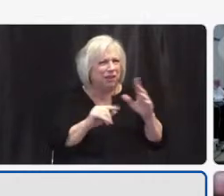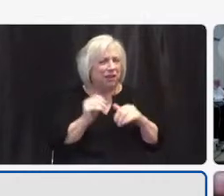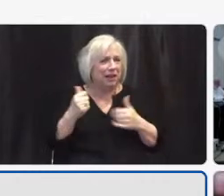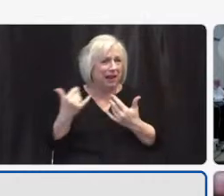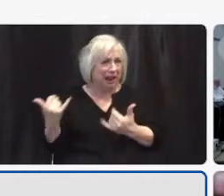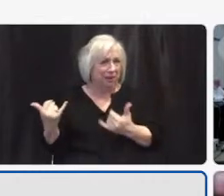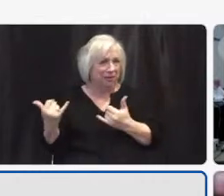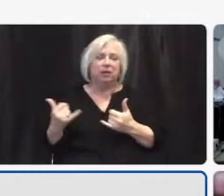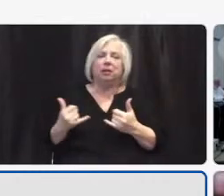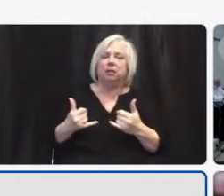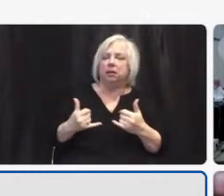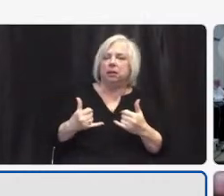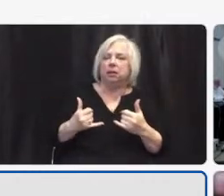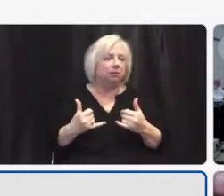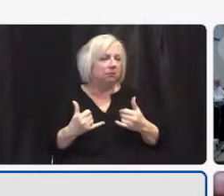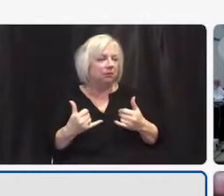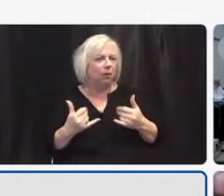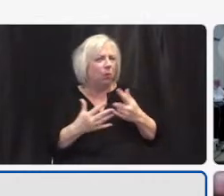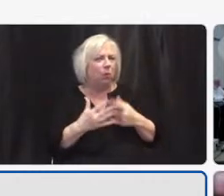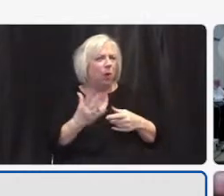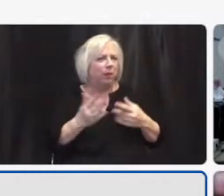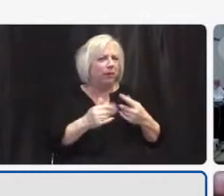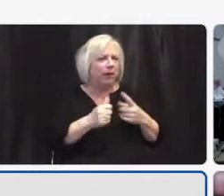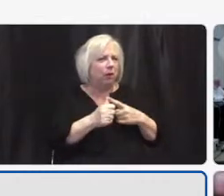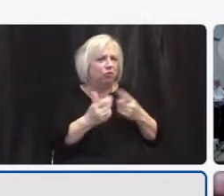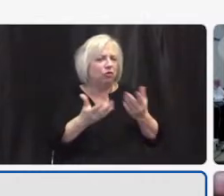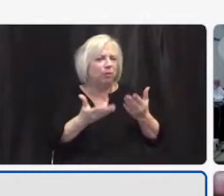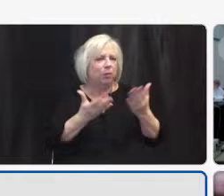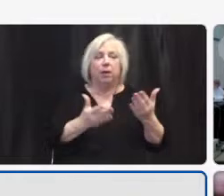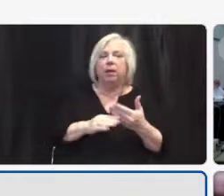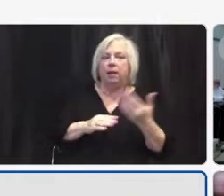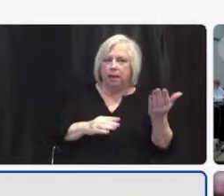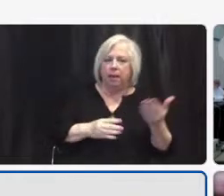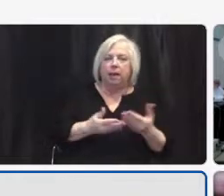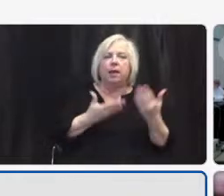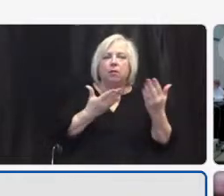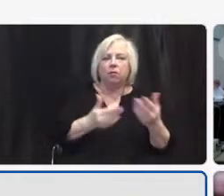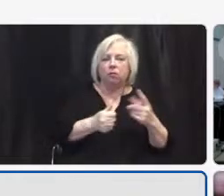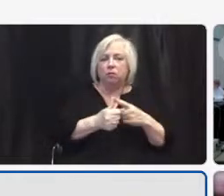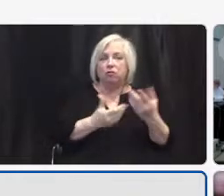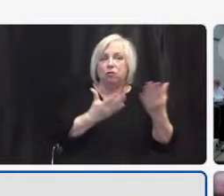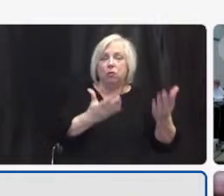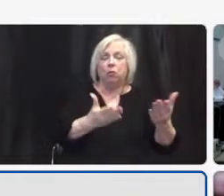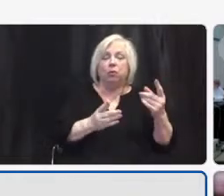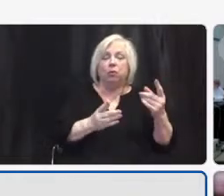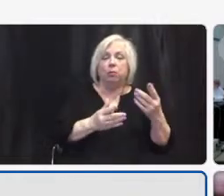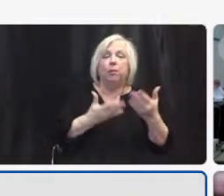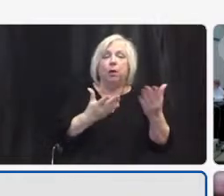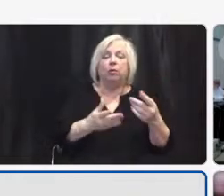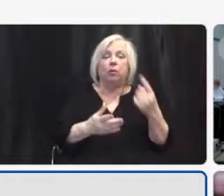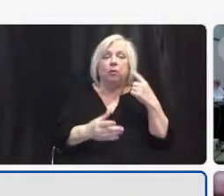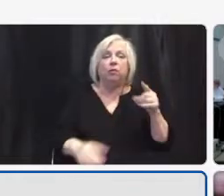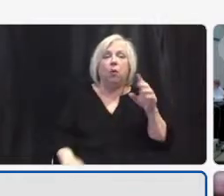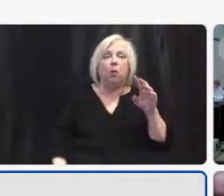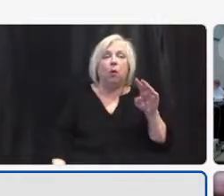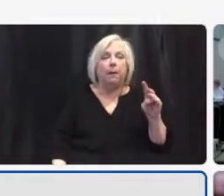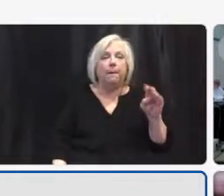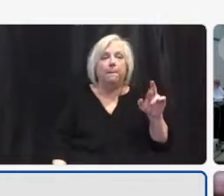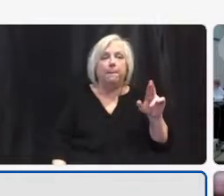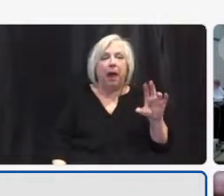now? Yes, sir. If not, what was the original proposal? The original proposal was for a micro venue.